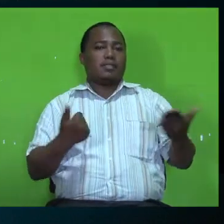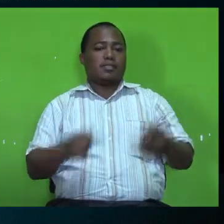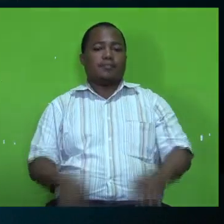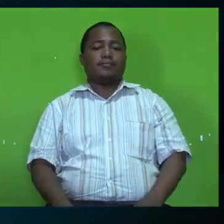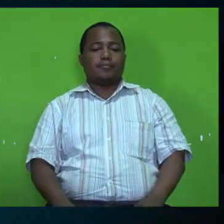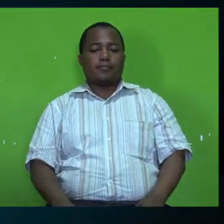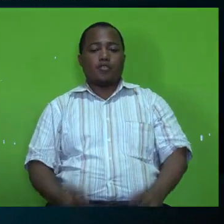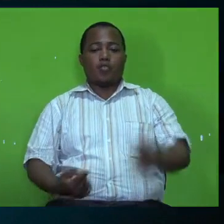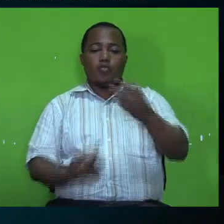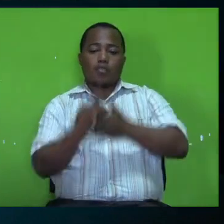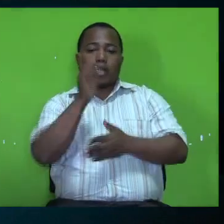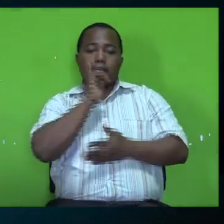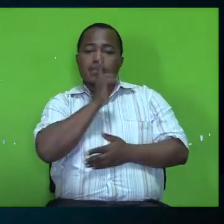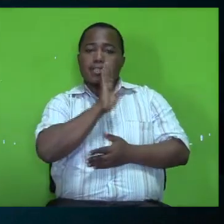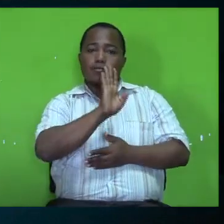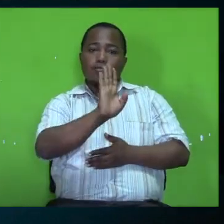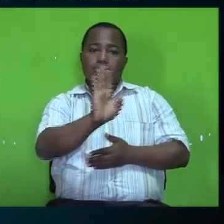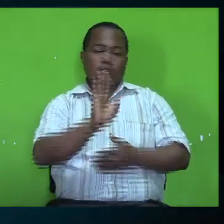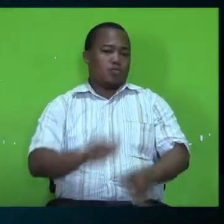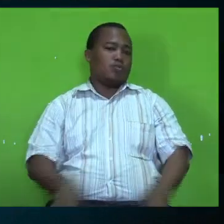reasons for your answer.